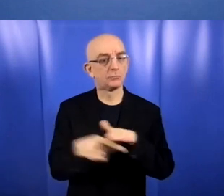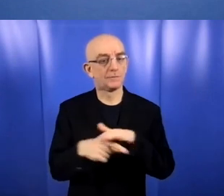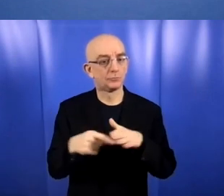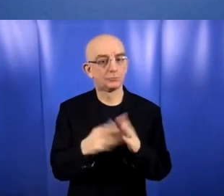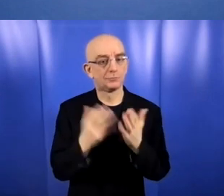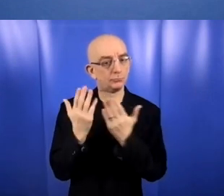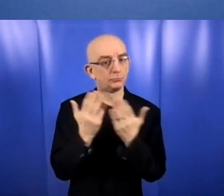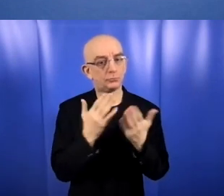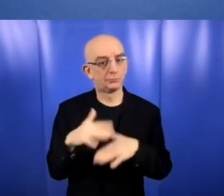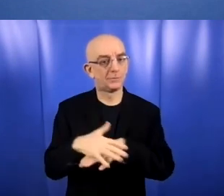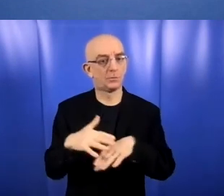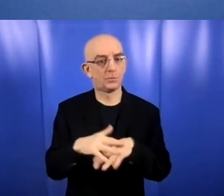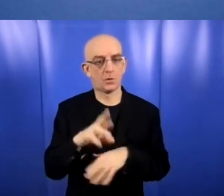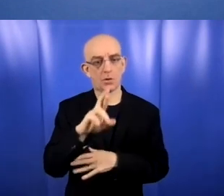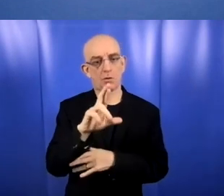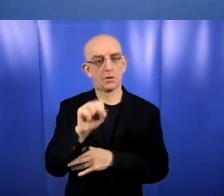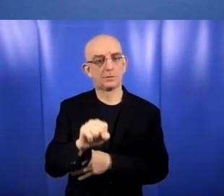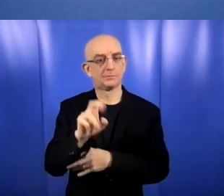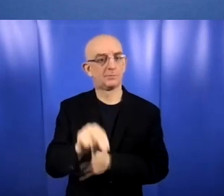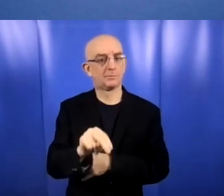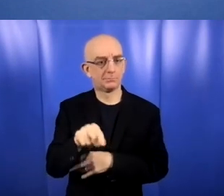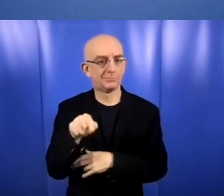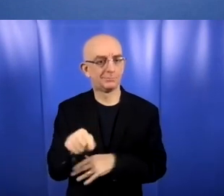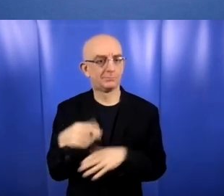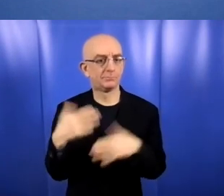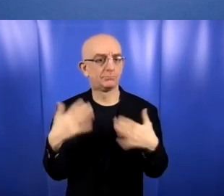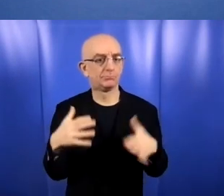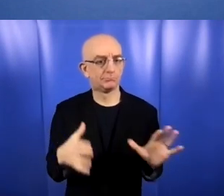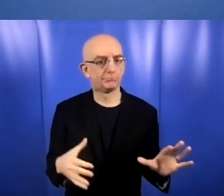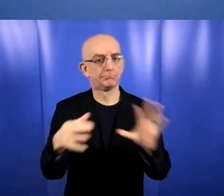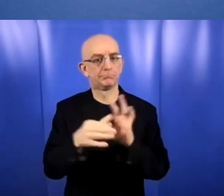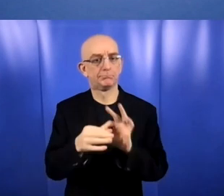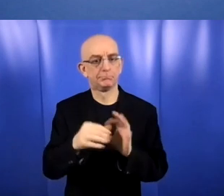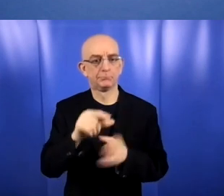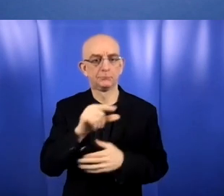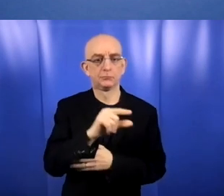important. The reason, because education is a gateway.